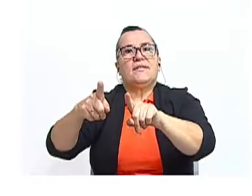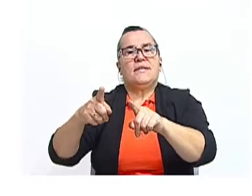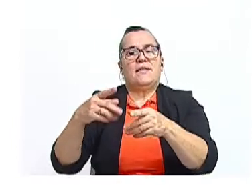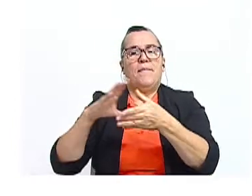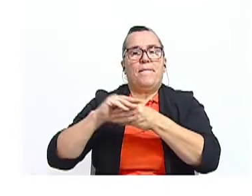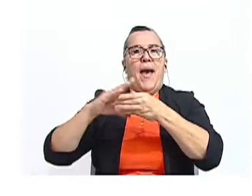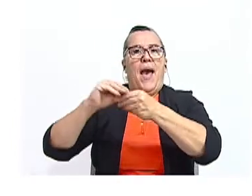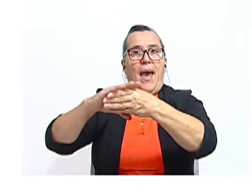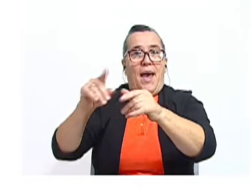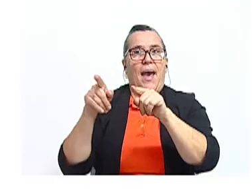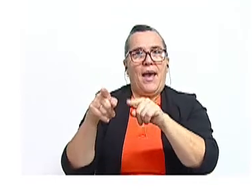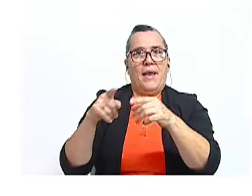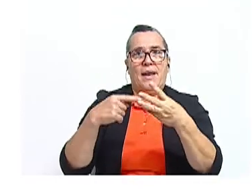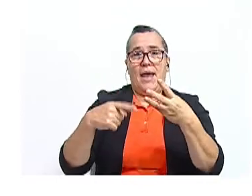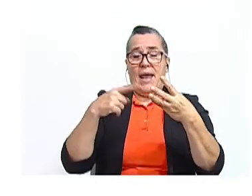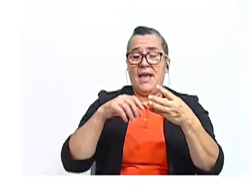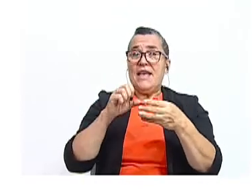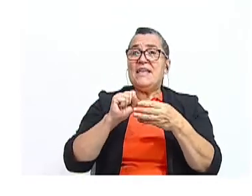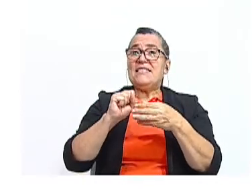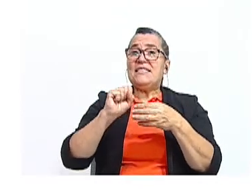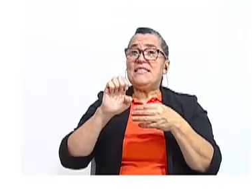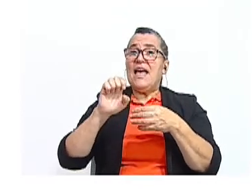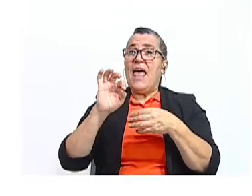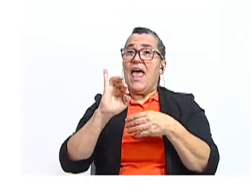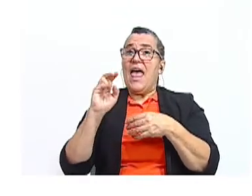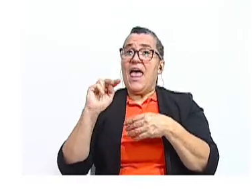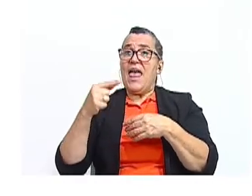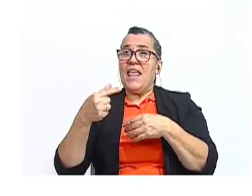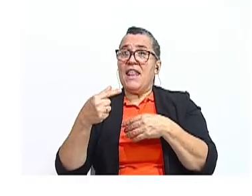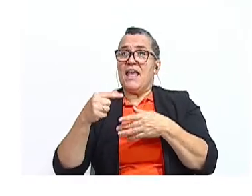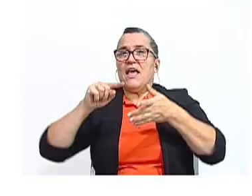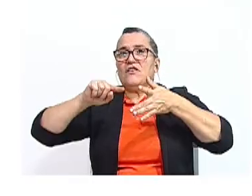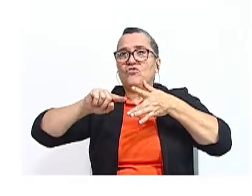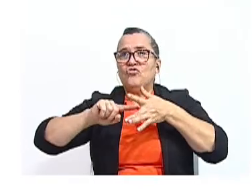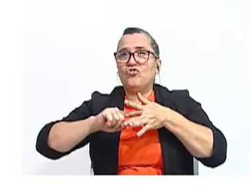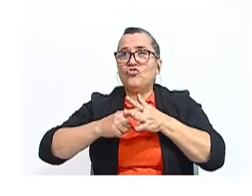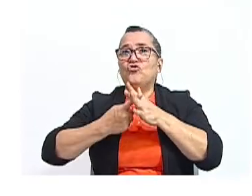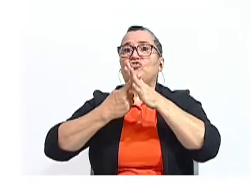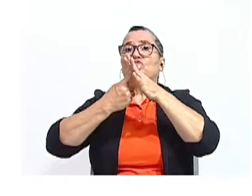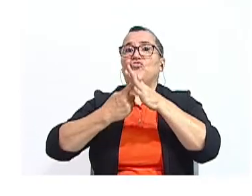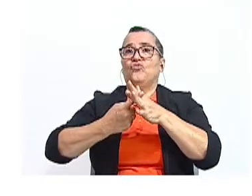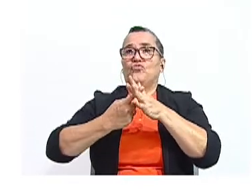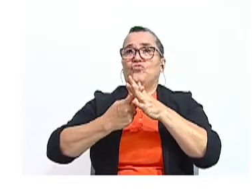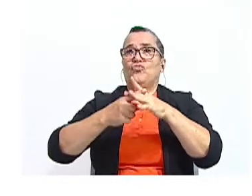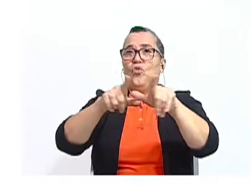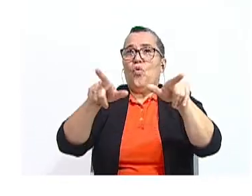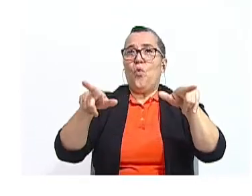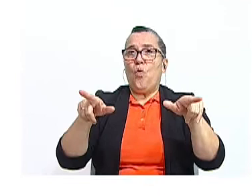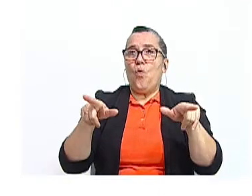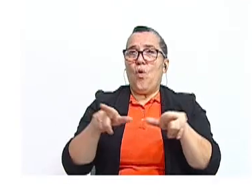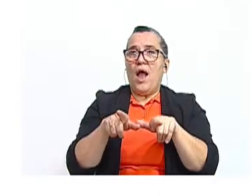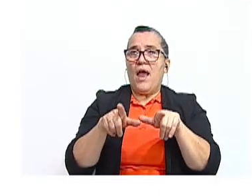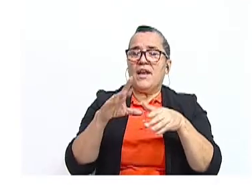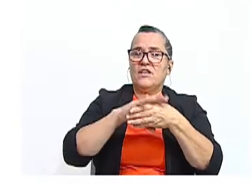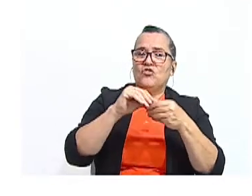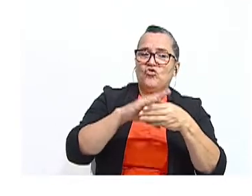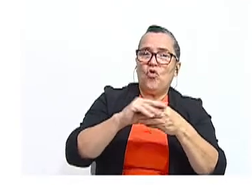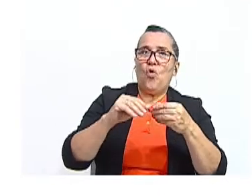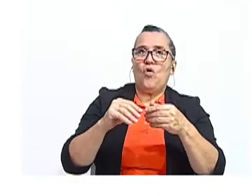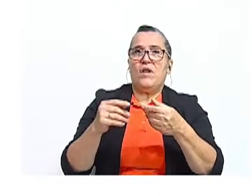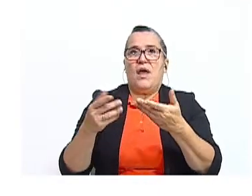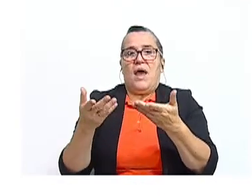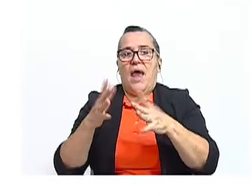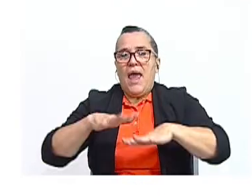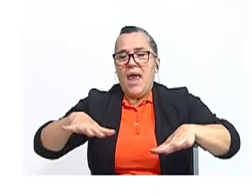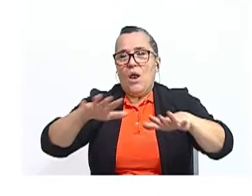story. And then the setting is where a story or event takes place, the environment.